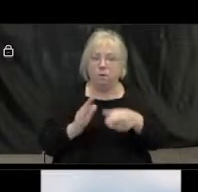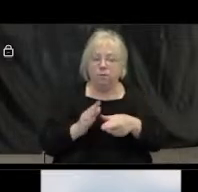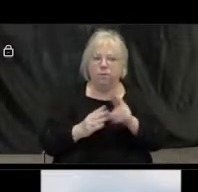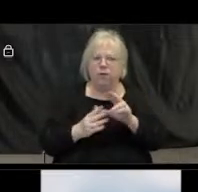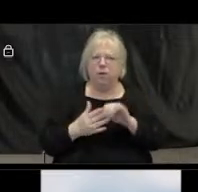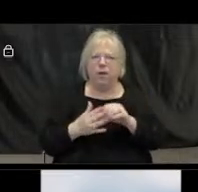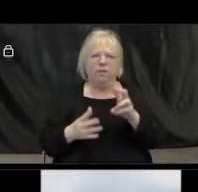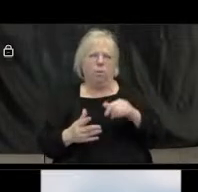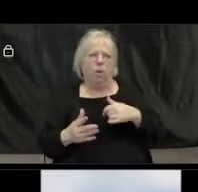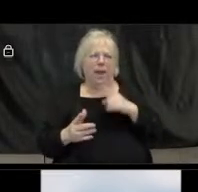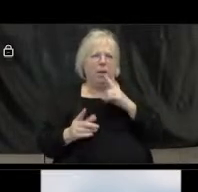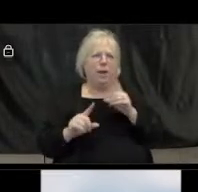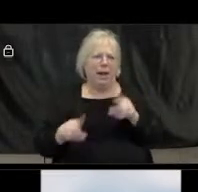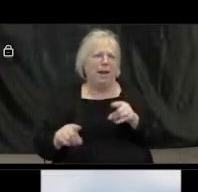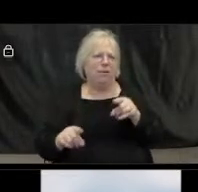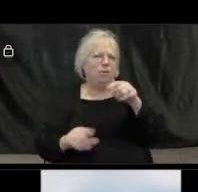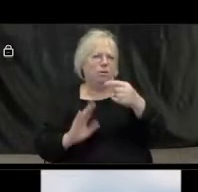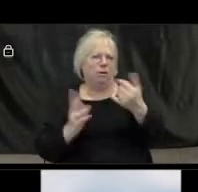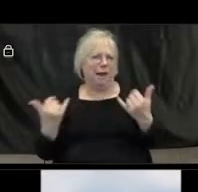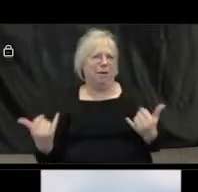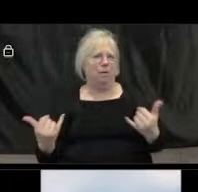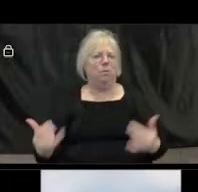these comments at this stage.